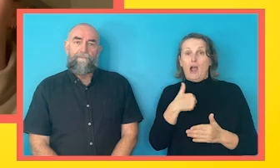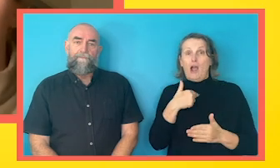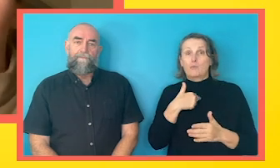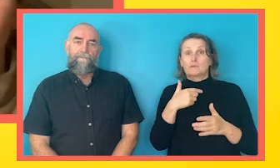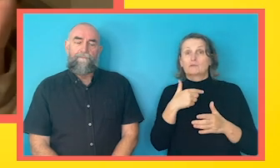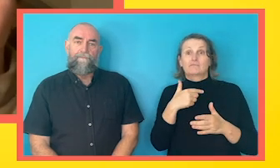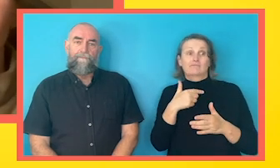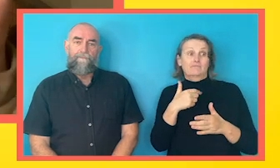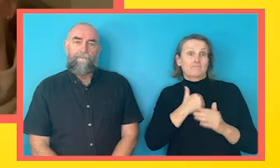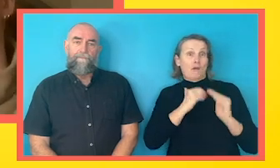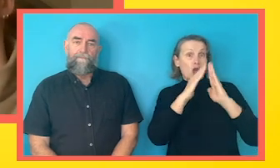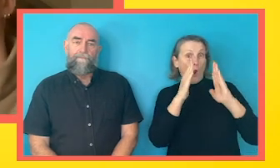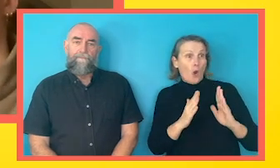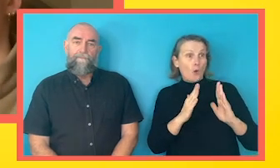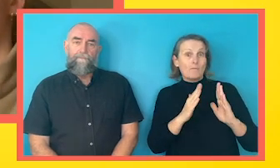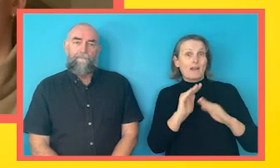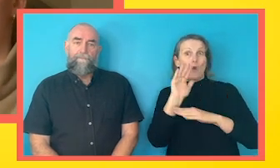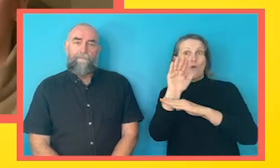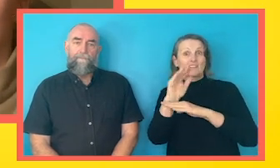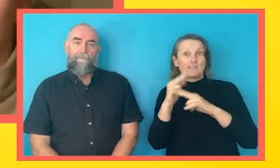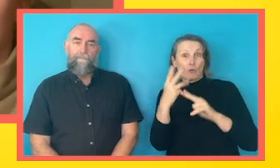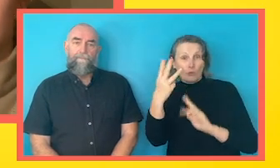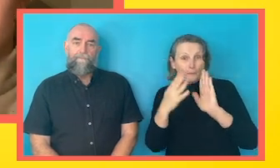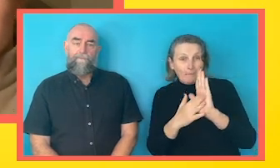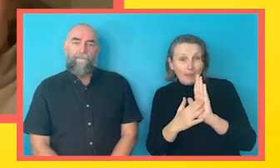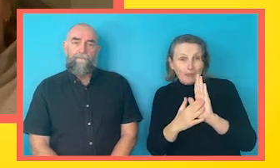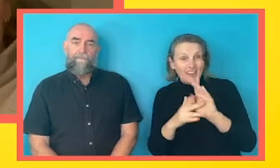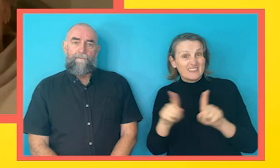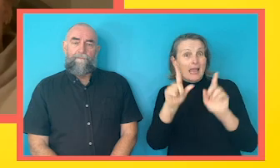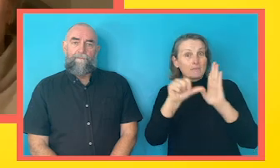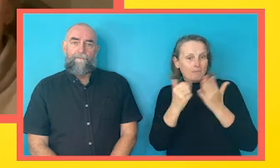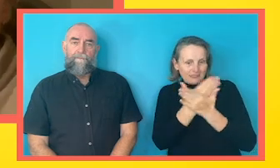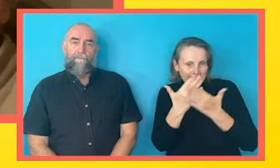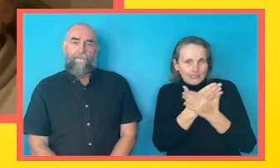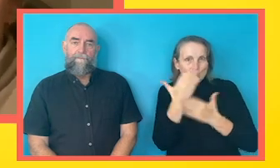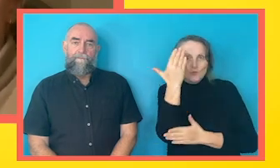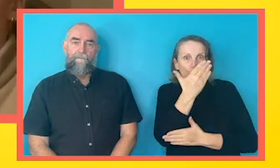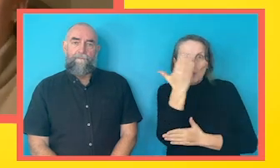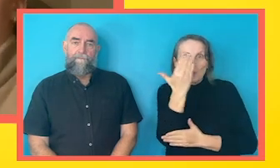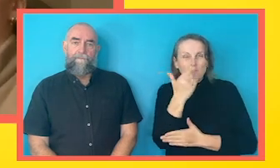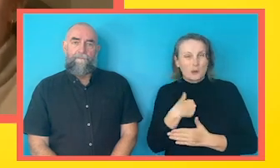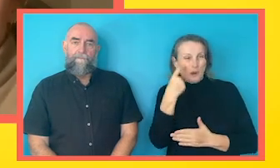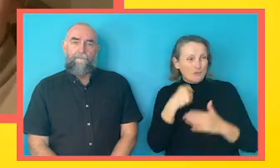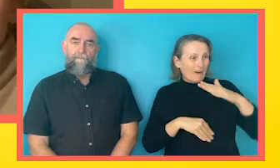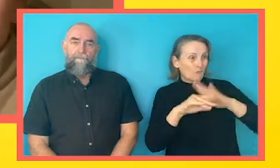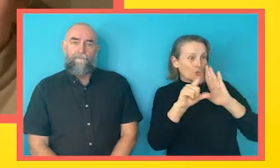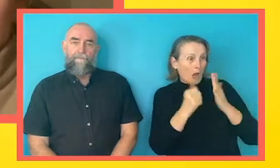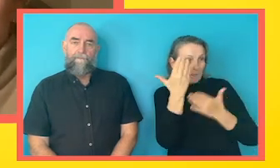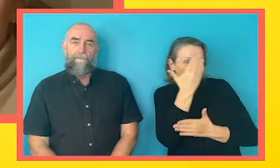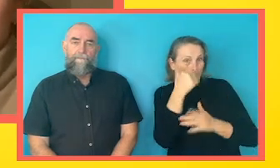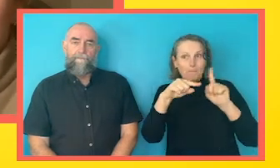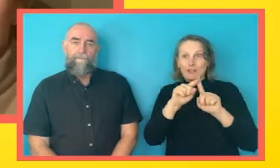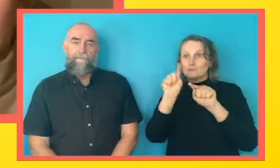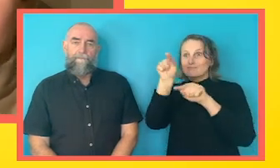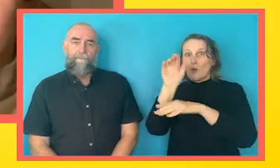3 months from home, and I was at school at the same time. So I was juggling full-time school, and that was stressful as well.